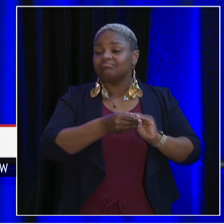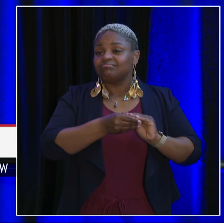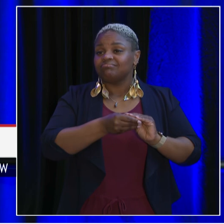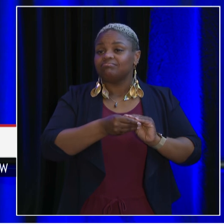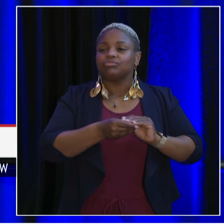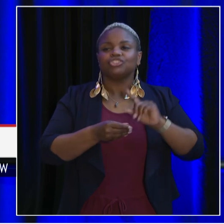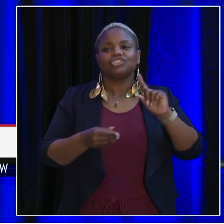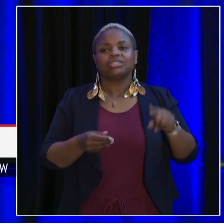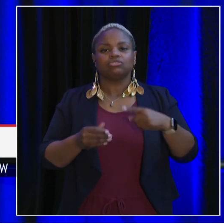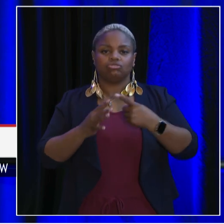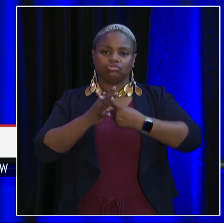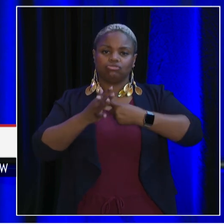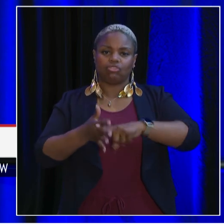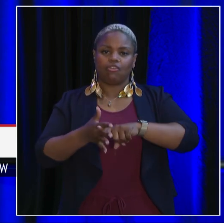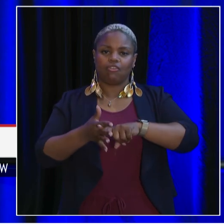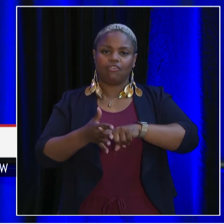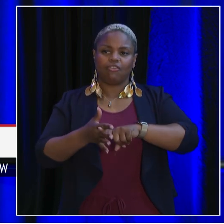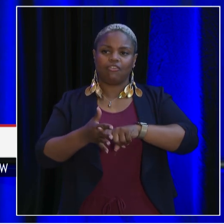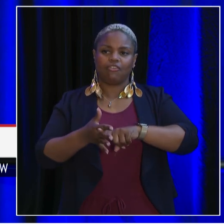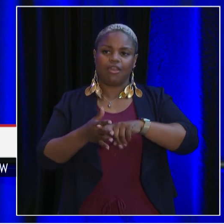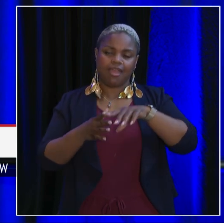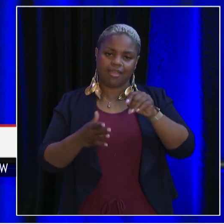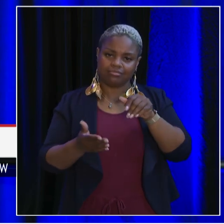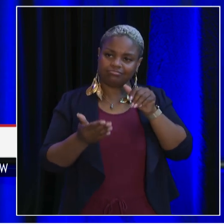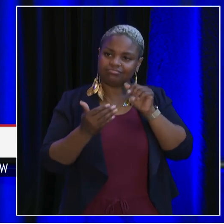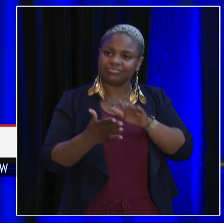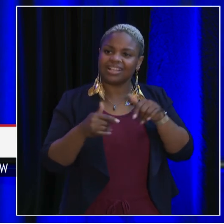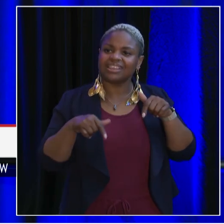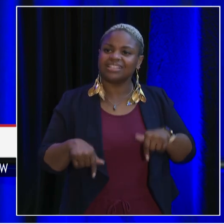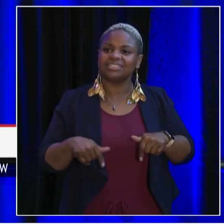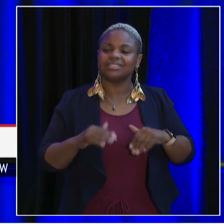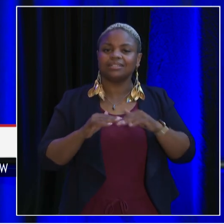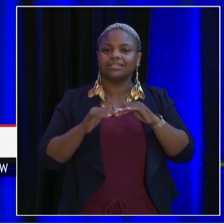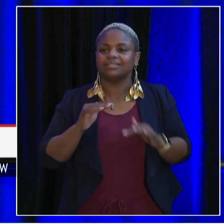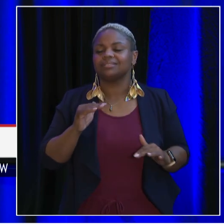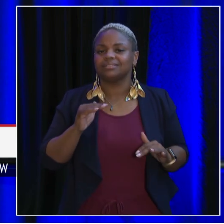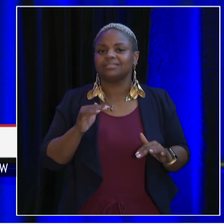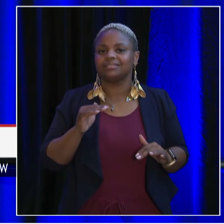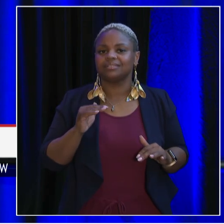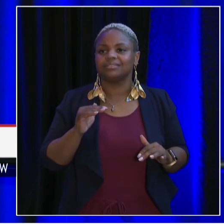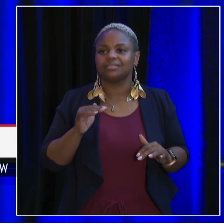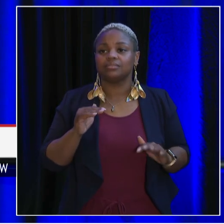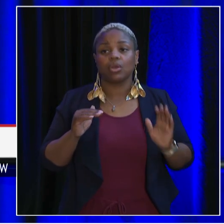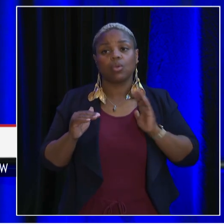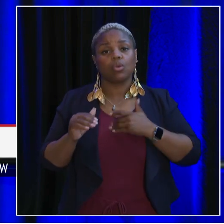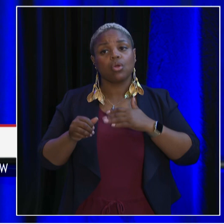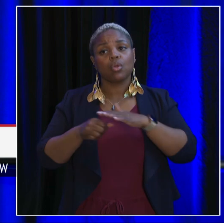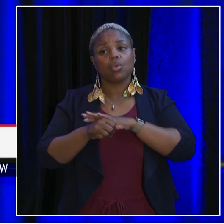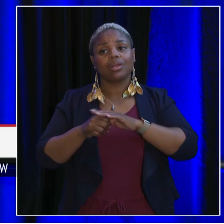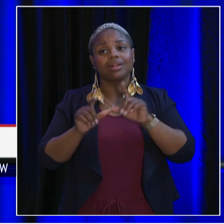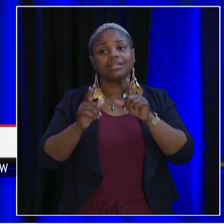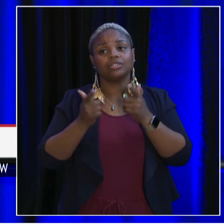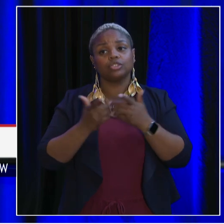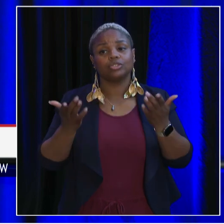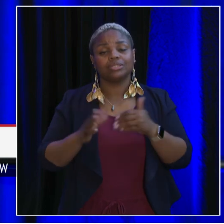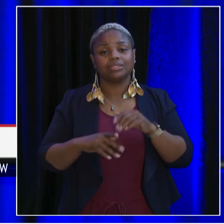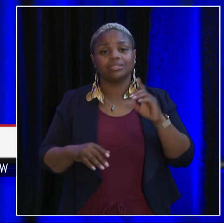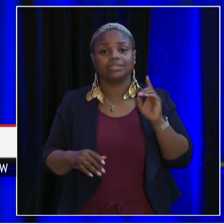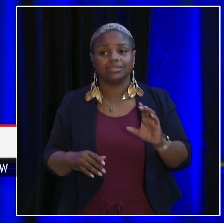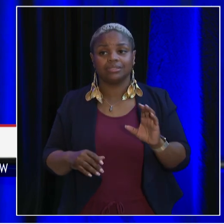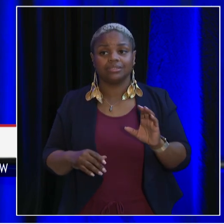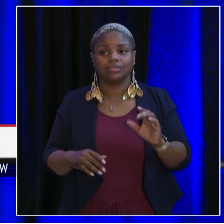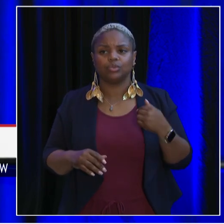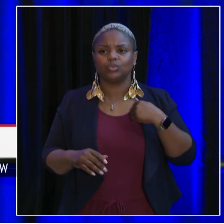this injustice. Our league, our local league, the LWV of DC, has been on the front lines of the fight, spearheading